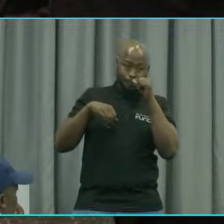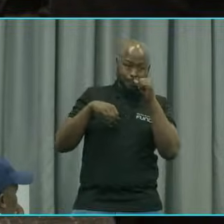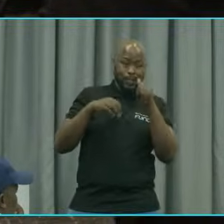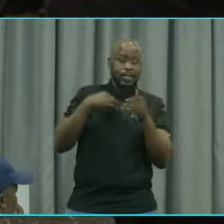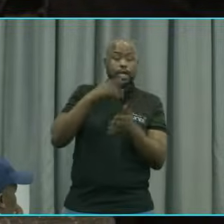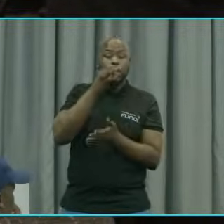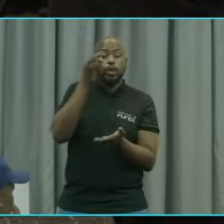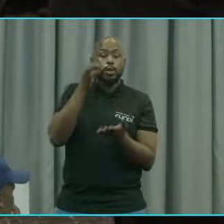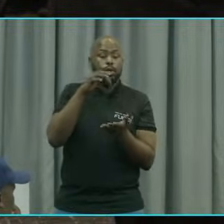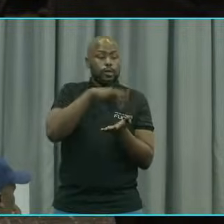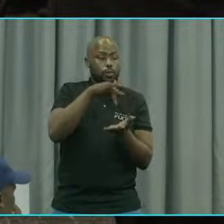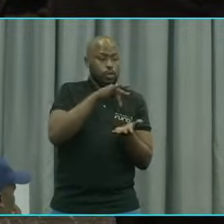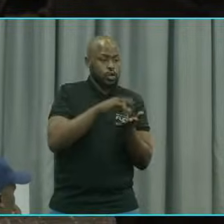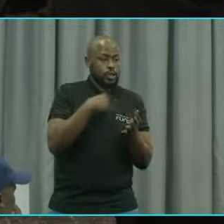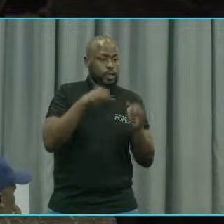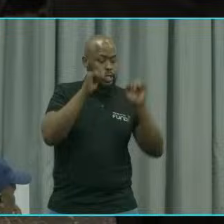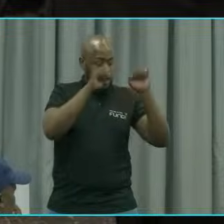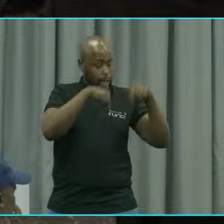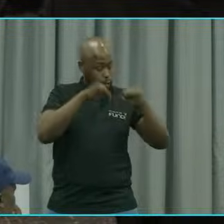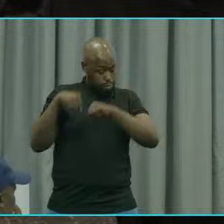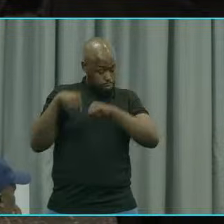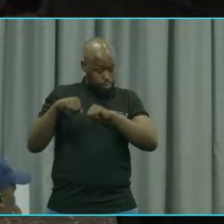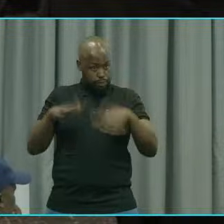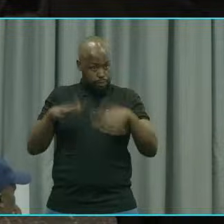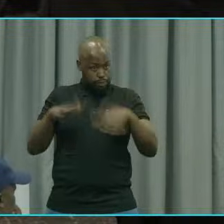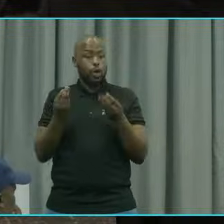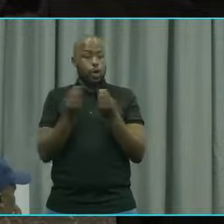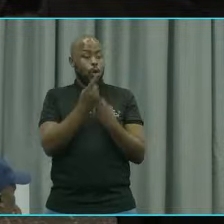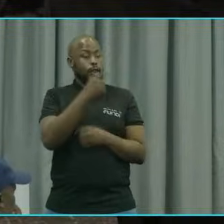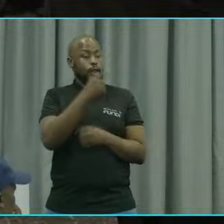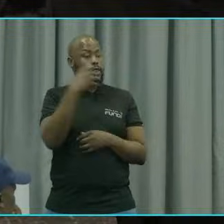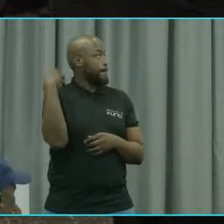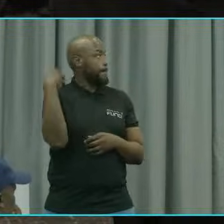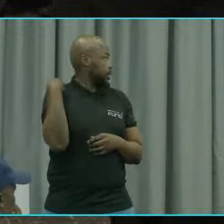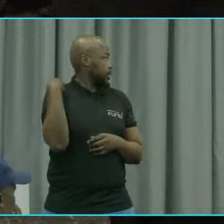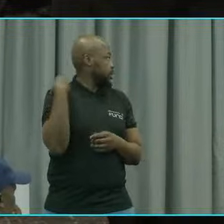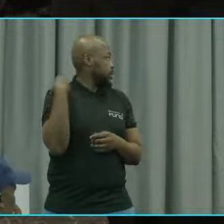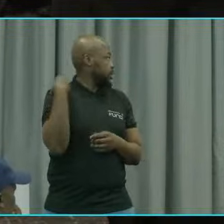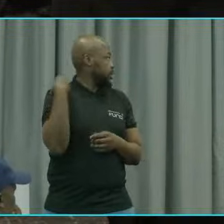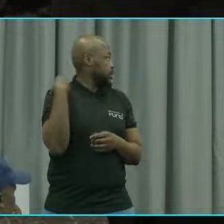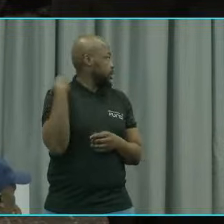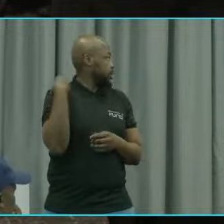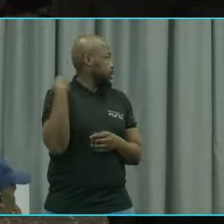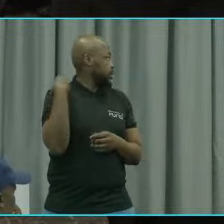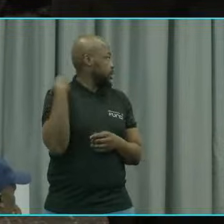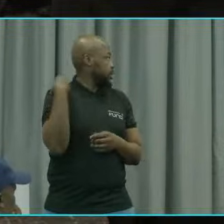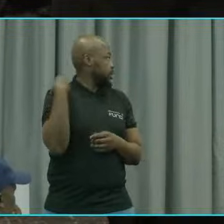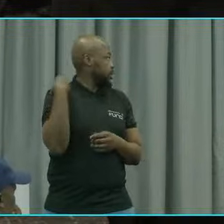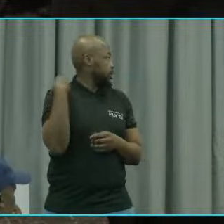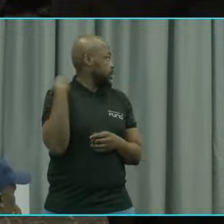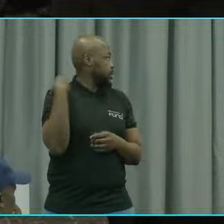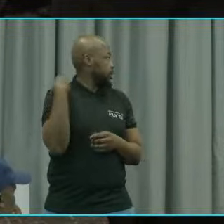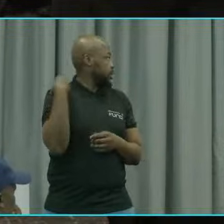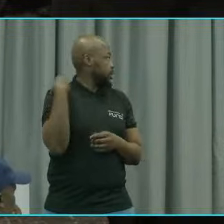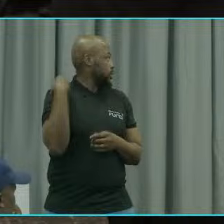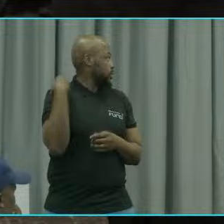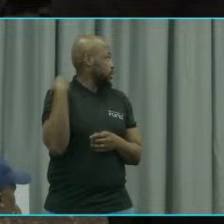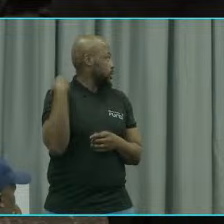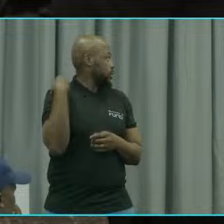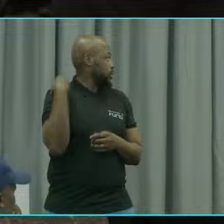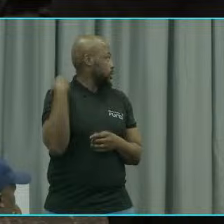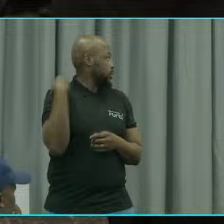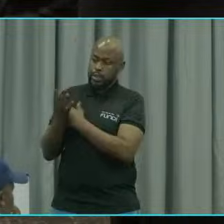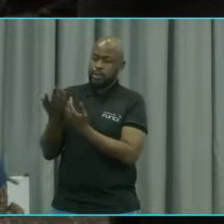within the agreement actually that they had actually with the minister, they now cannot go, for example, actually to have the consultations with